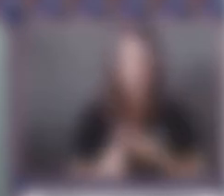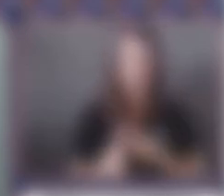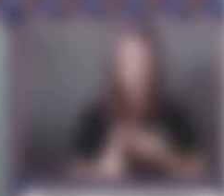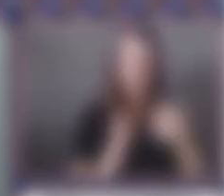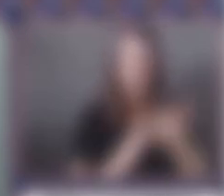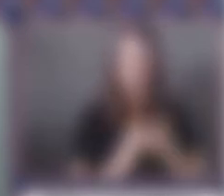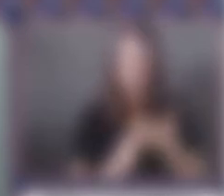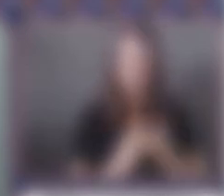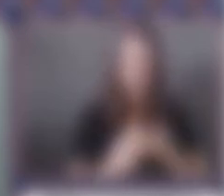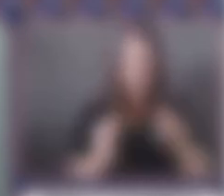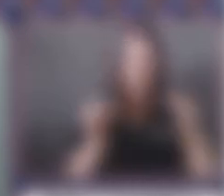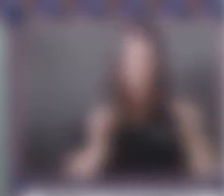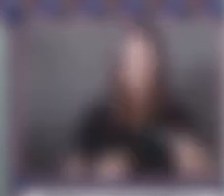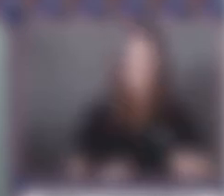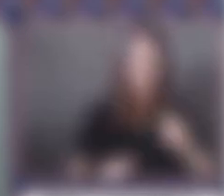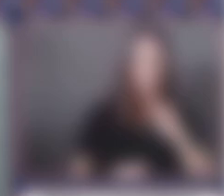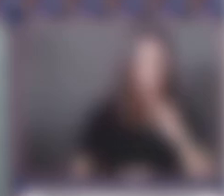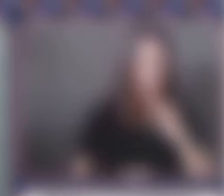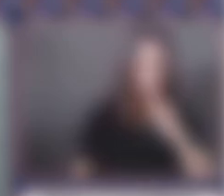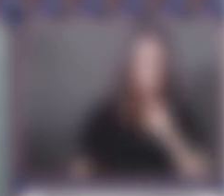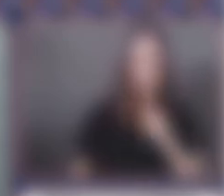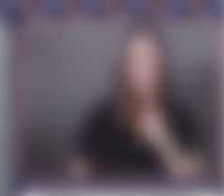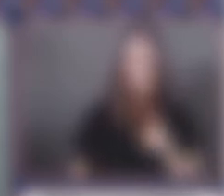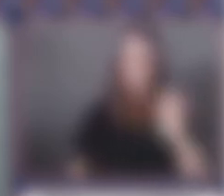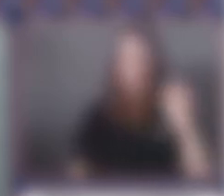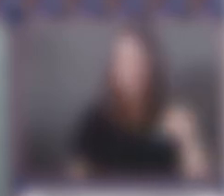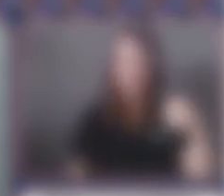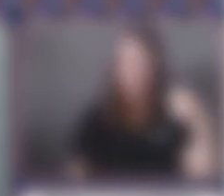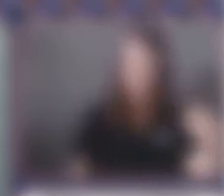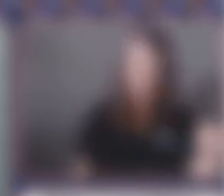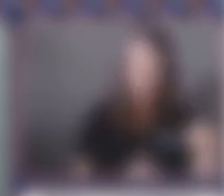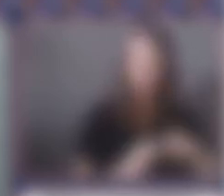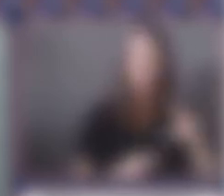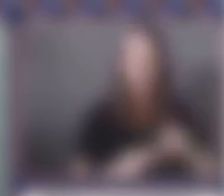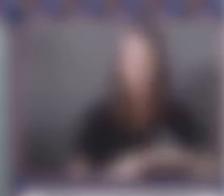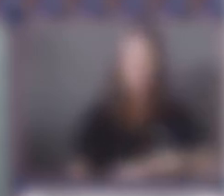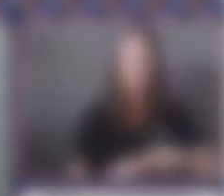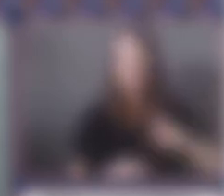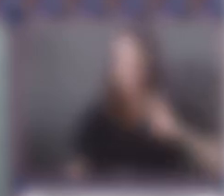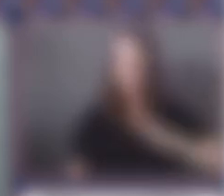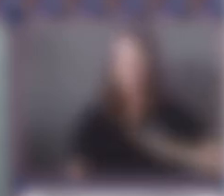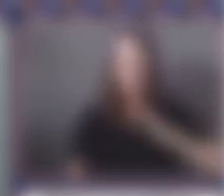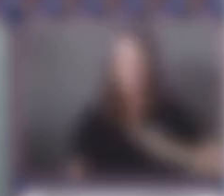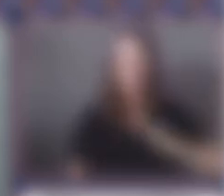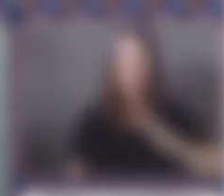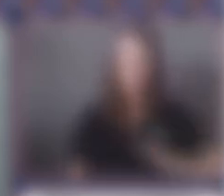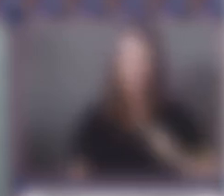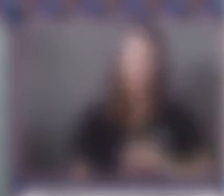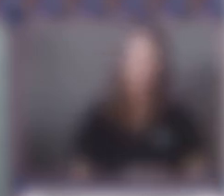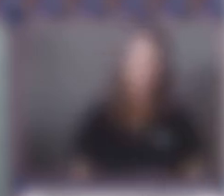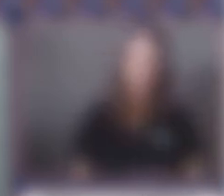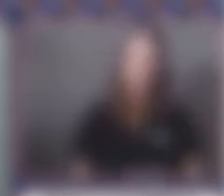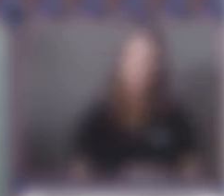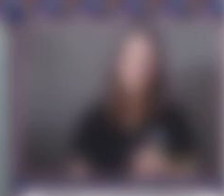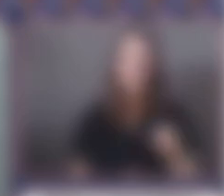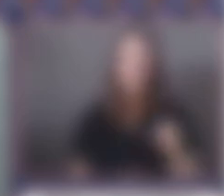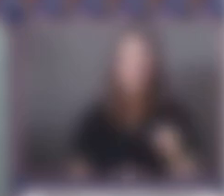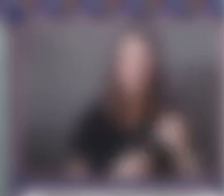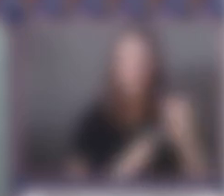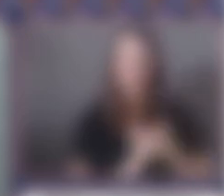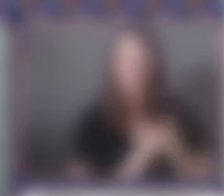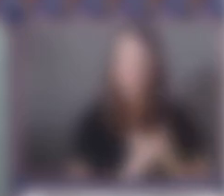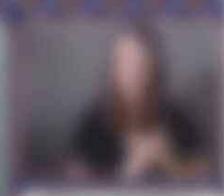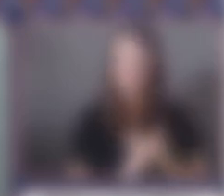disability requirements through Section 24 or the early intervention requirements through Section 25 of the Act, or both.